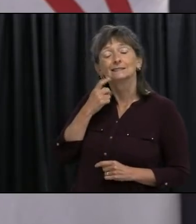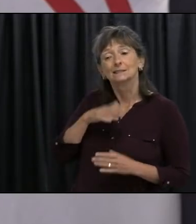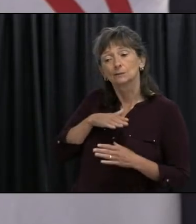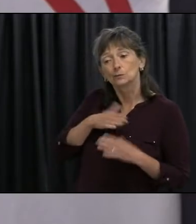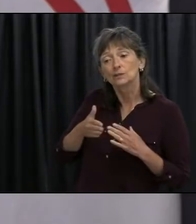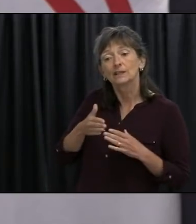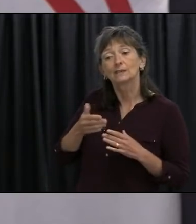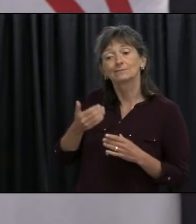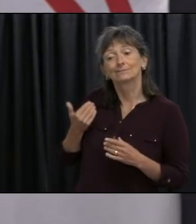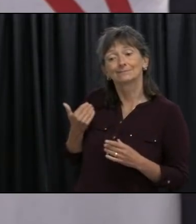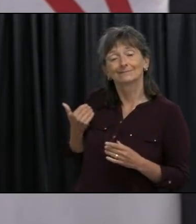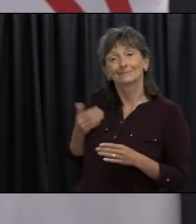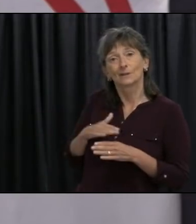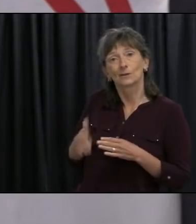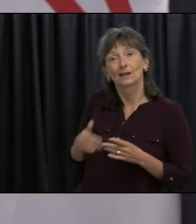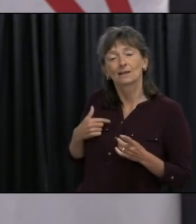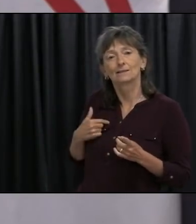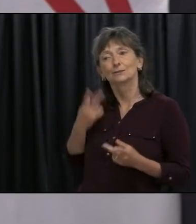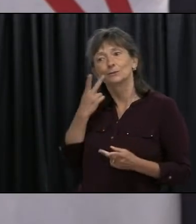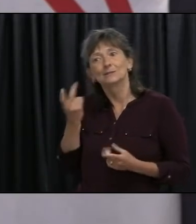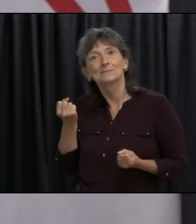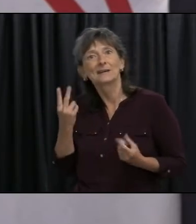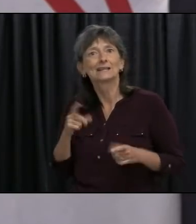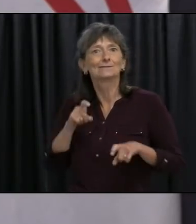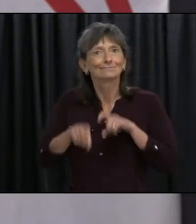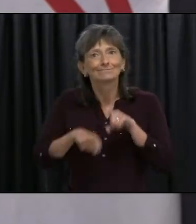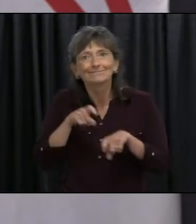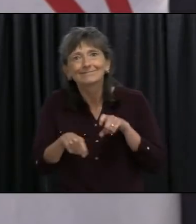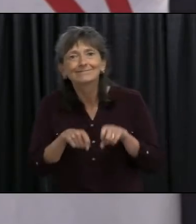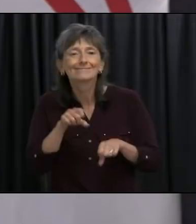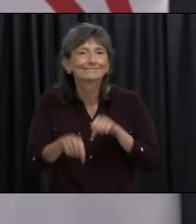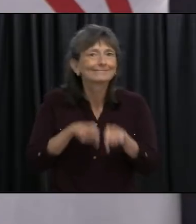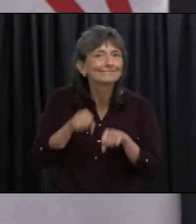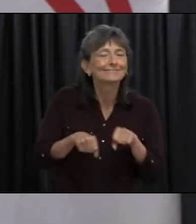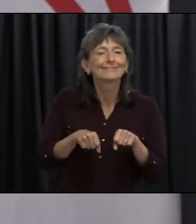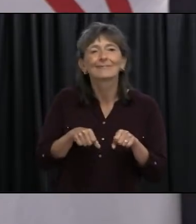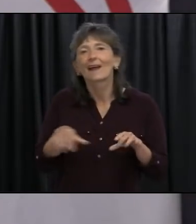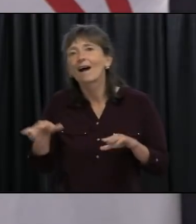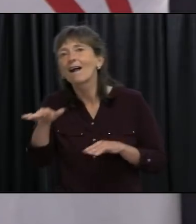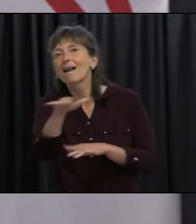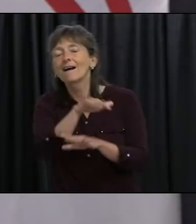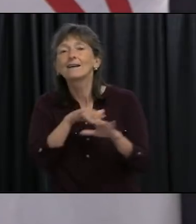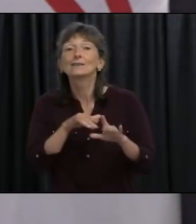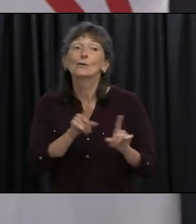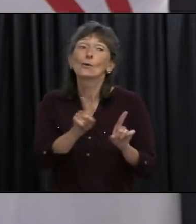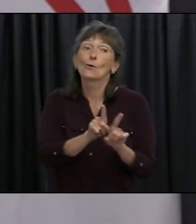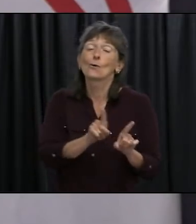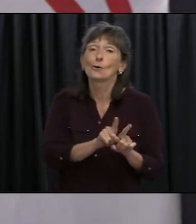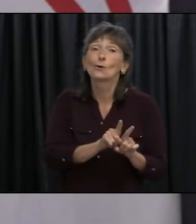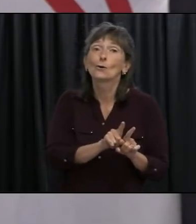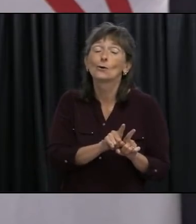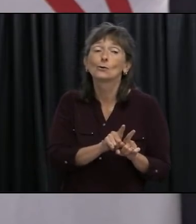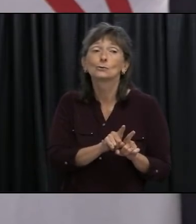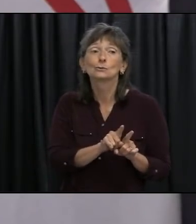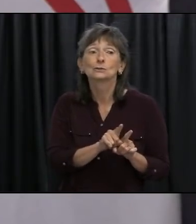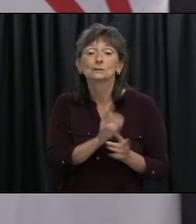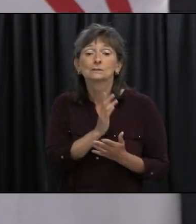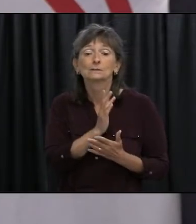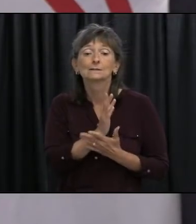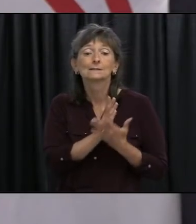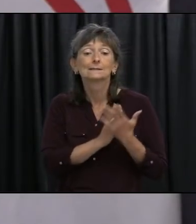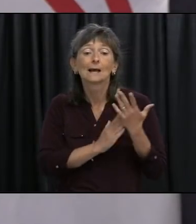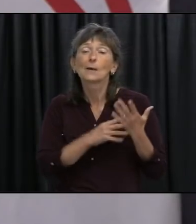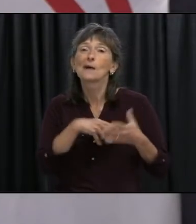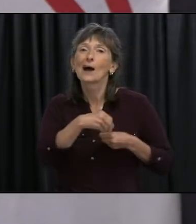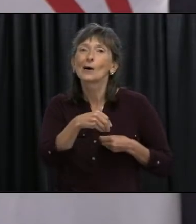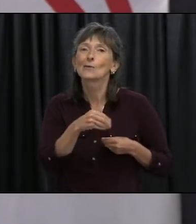on some good days, we see a lot of people out bicycling, do so safely. Also, those Newfoundlanders and Labradorians who appreciate very much to get on